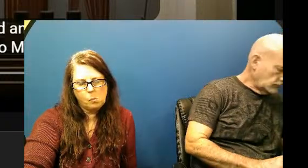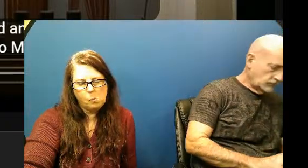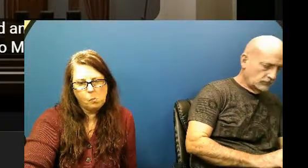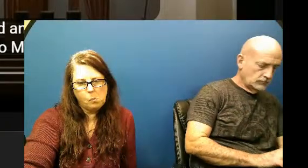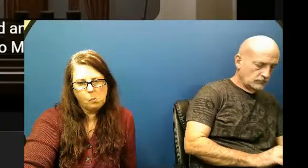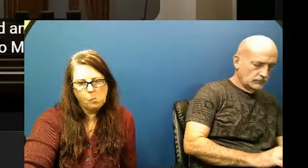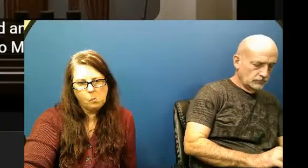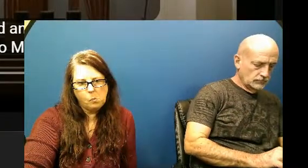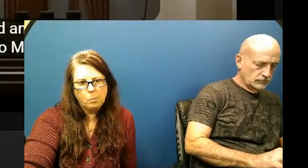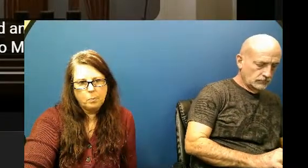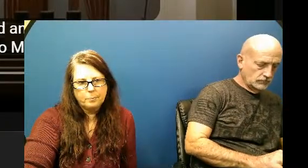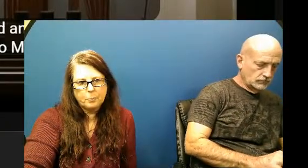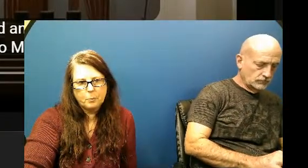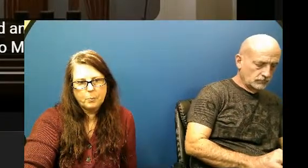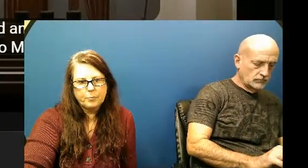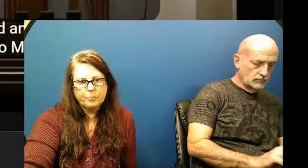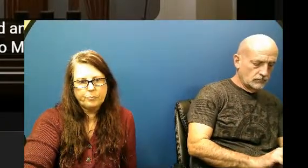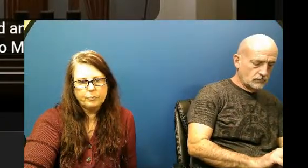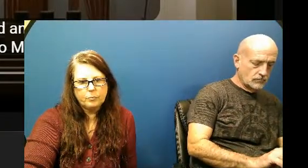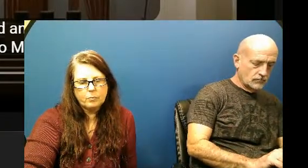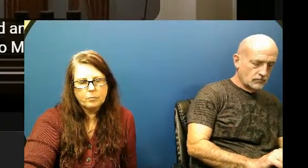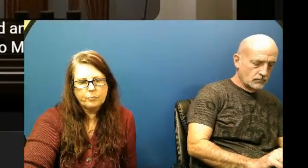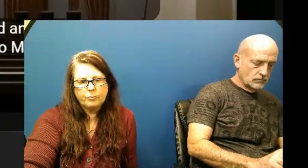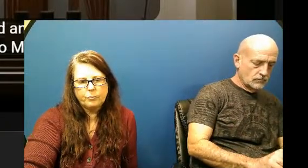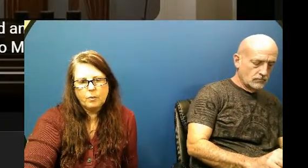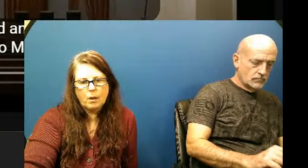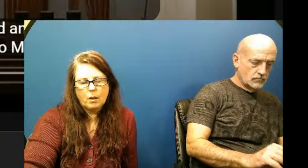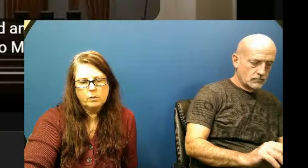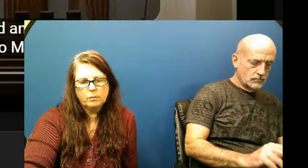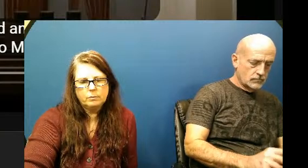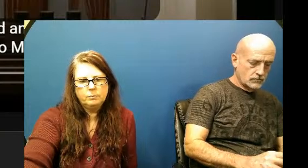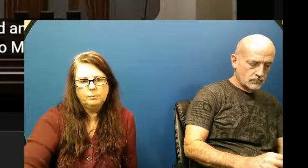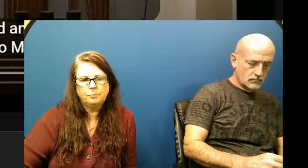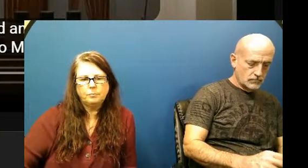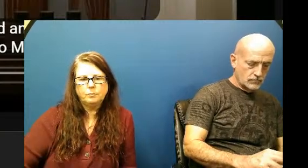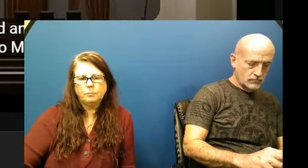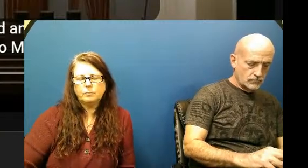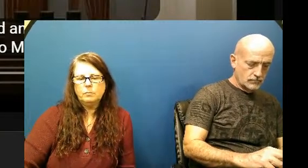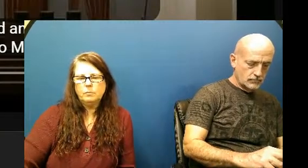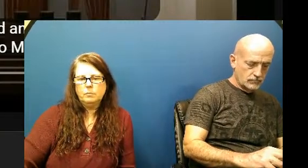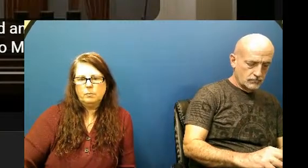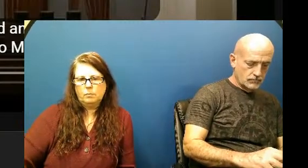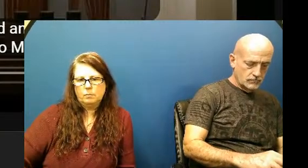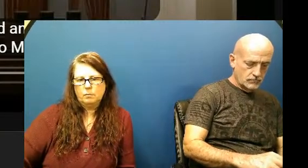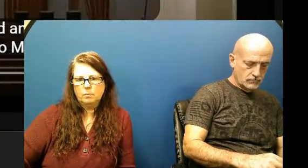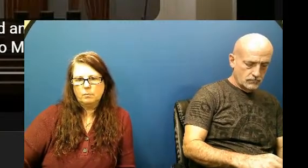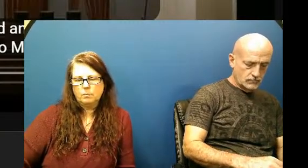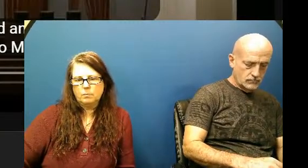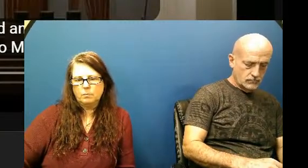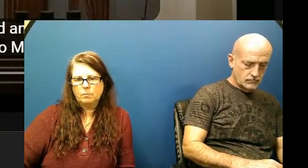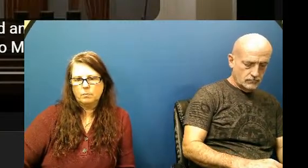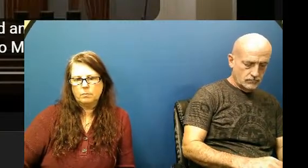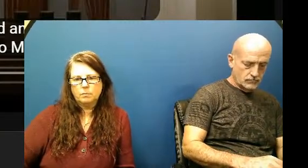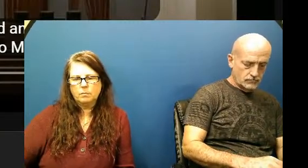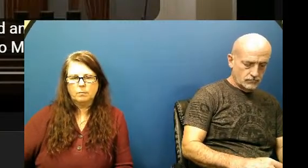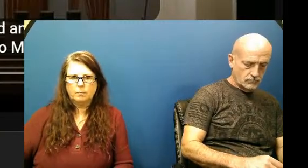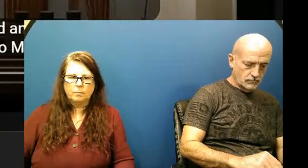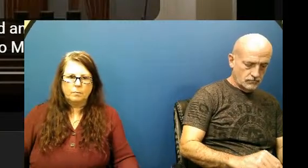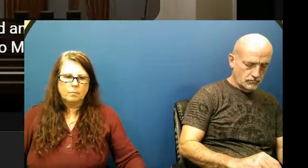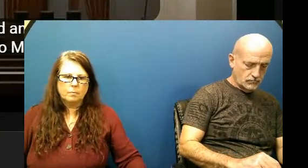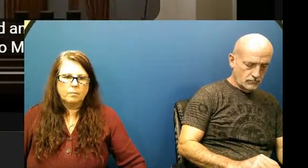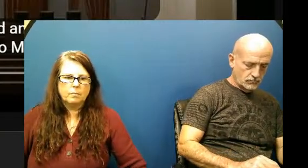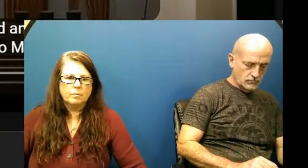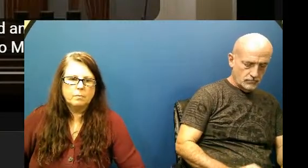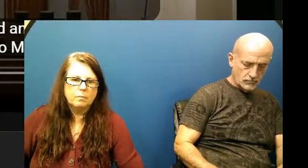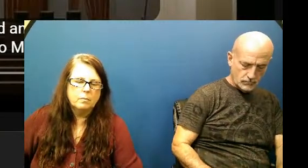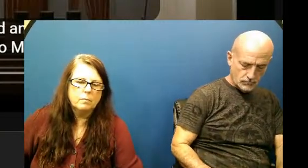extension anymore. Okay. There's ex post facto law that kind of does this stuff. Thank you. Can I take you back, Mr. Fisher? Let's say I agree with you that if you're talking